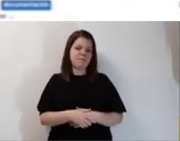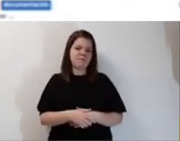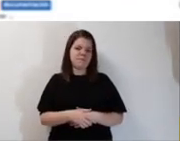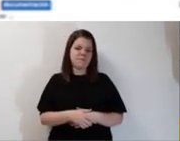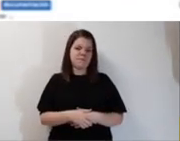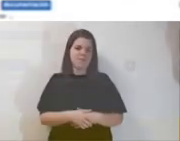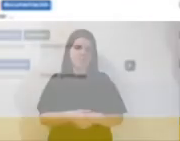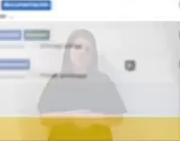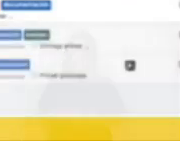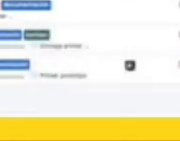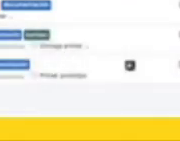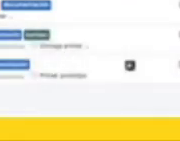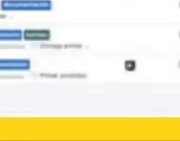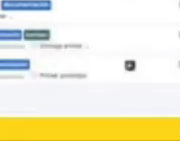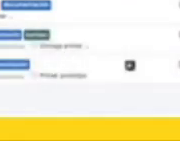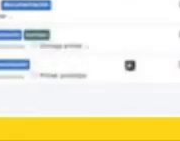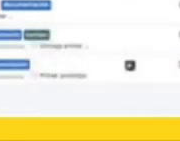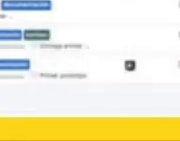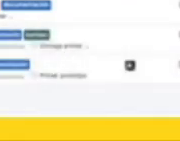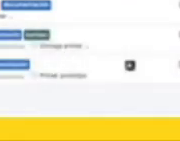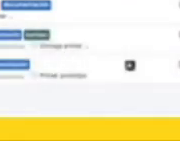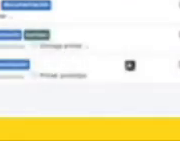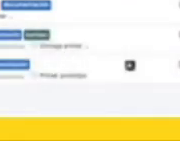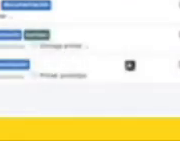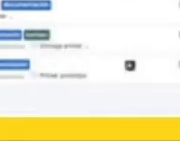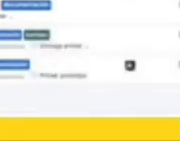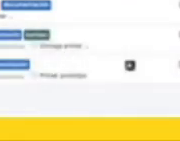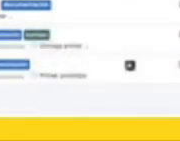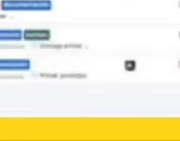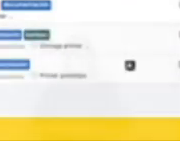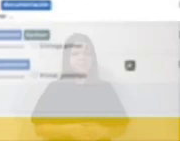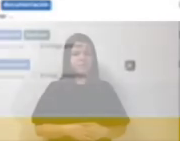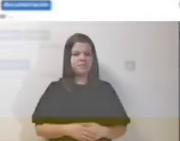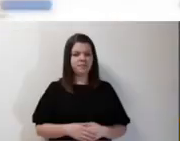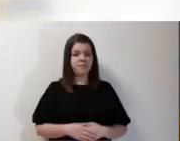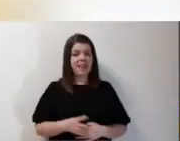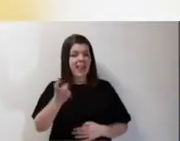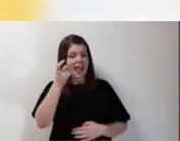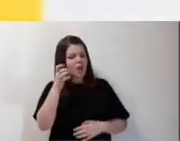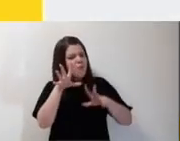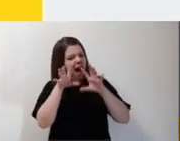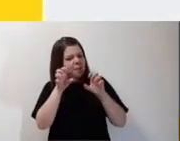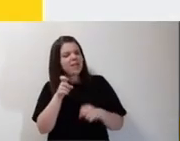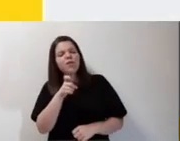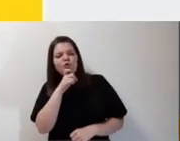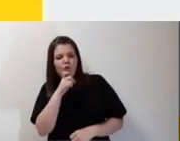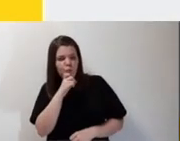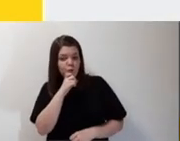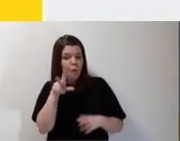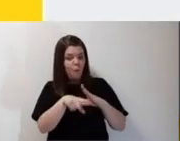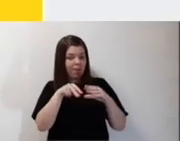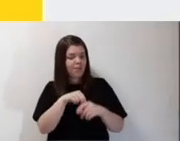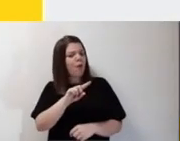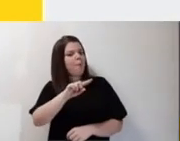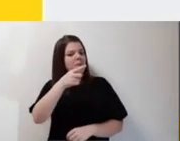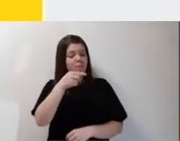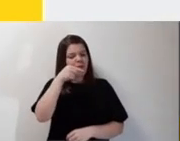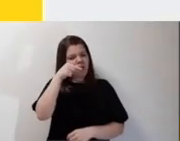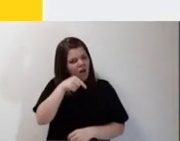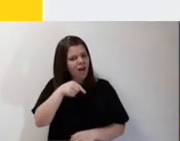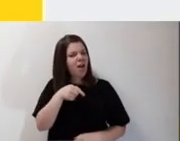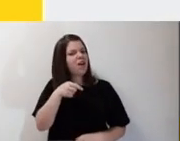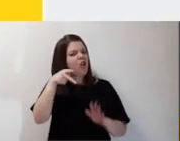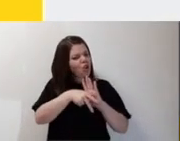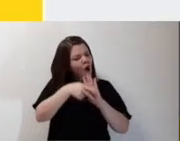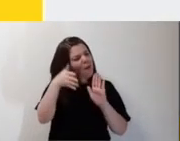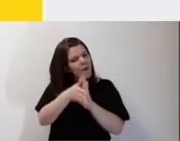got, and in the following slide I tell you the results. And how students learn? Definition of